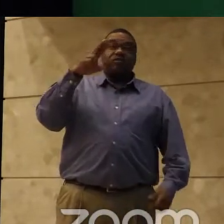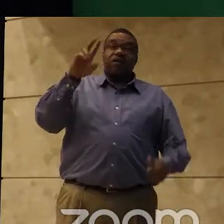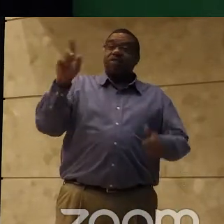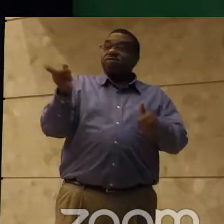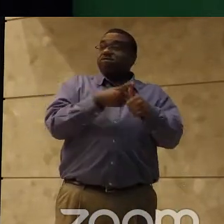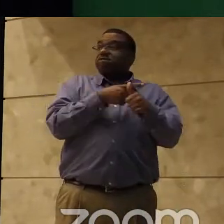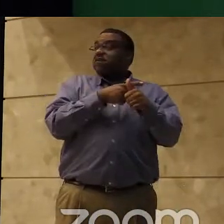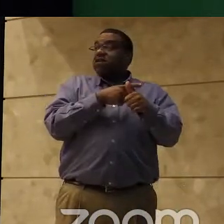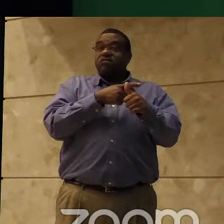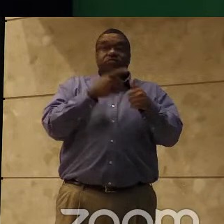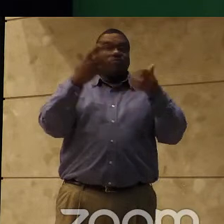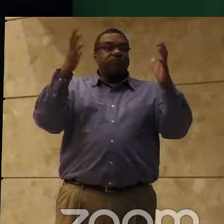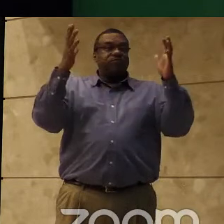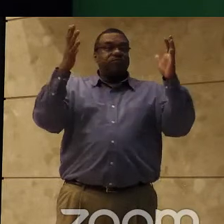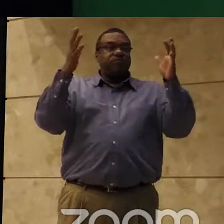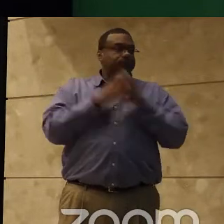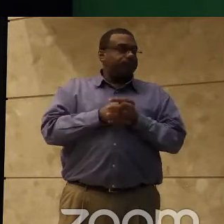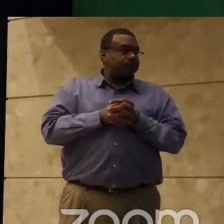We want to honor Dr. Vassar.